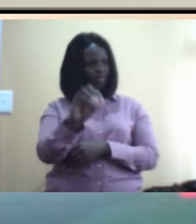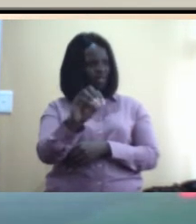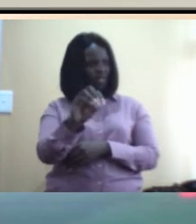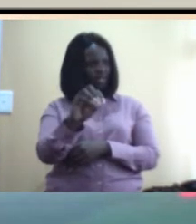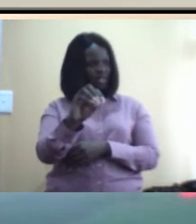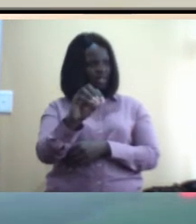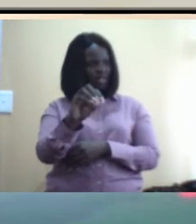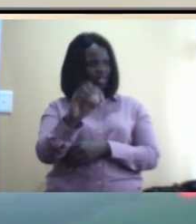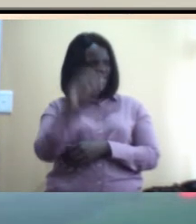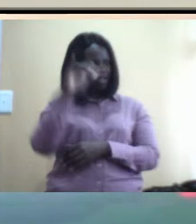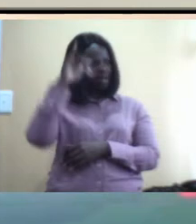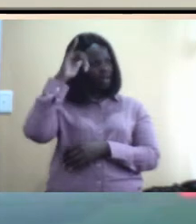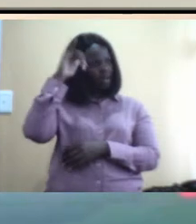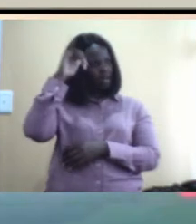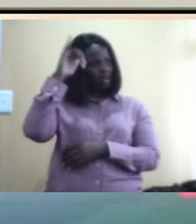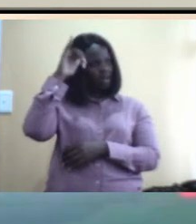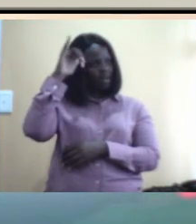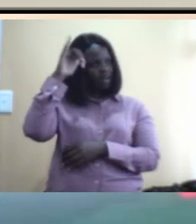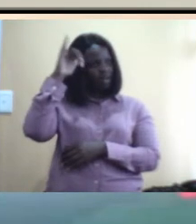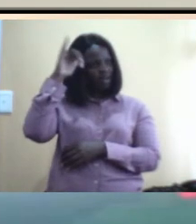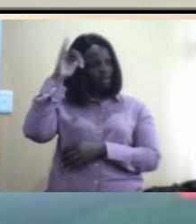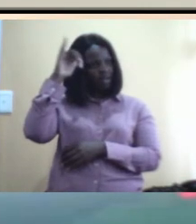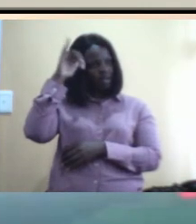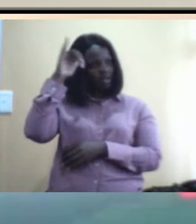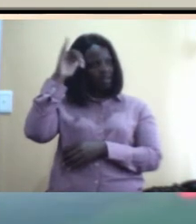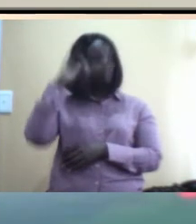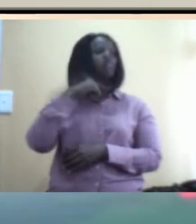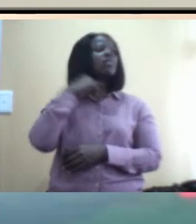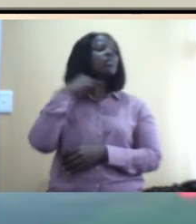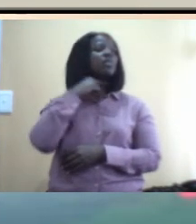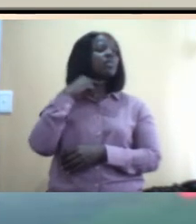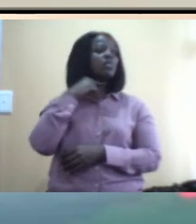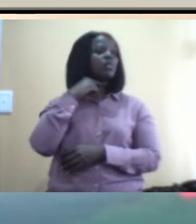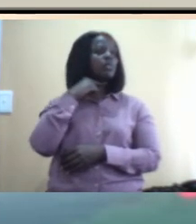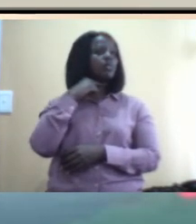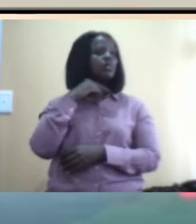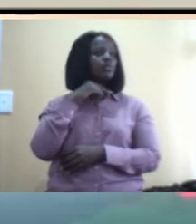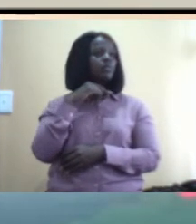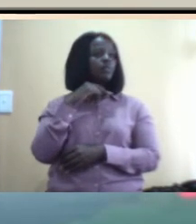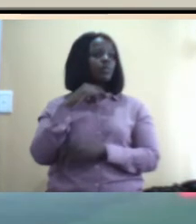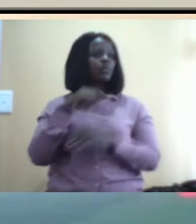to ease famine by boosting their protein intake.